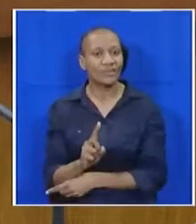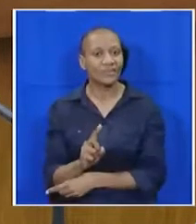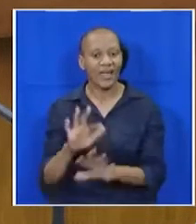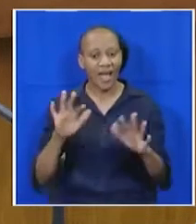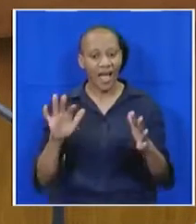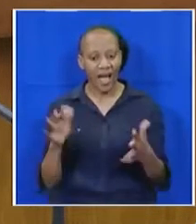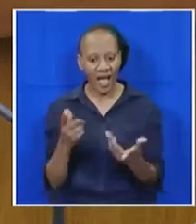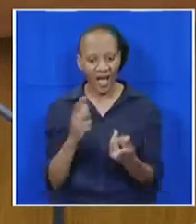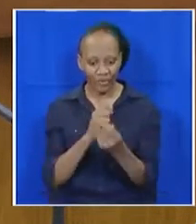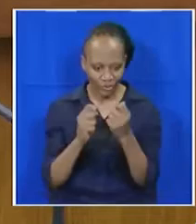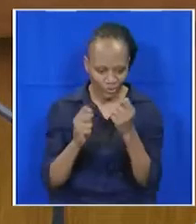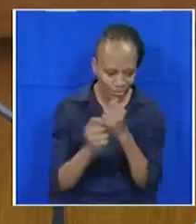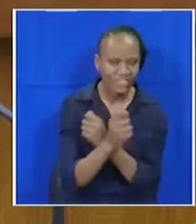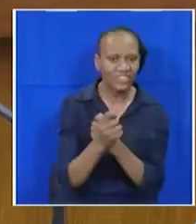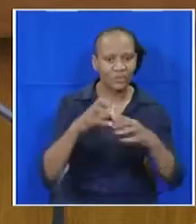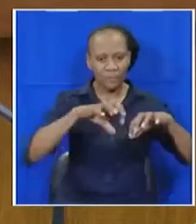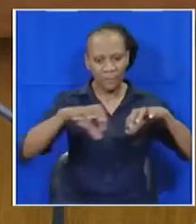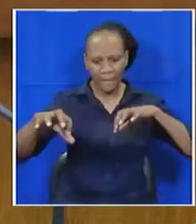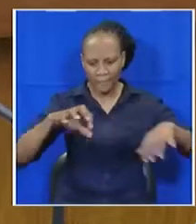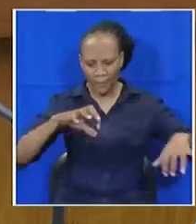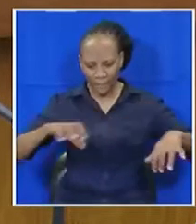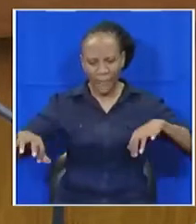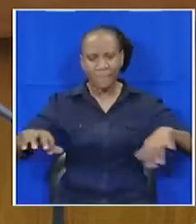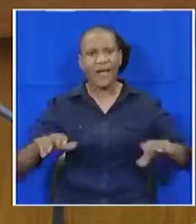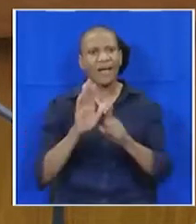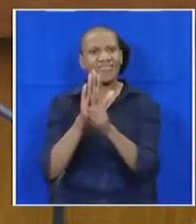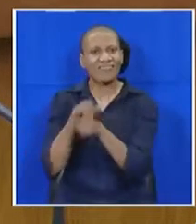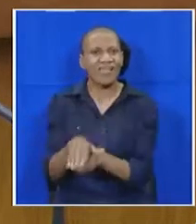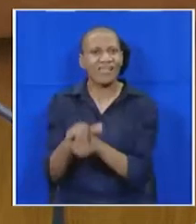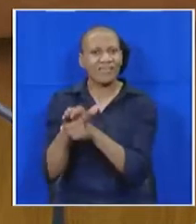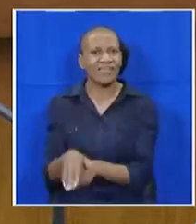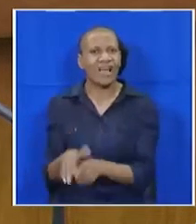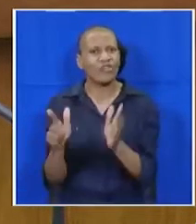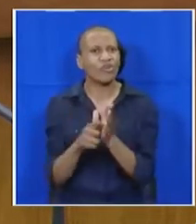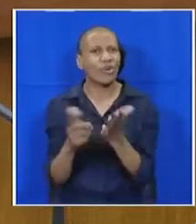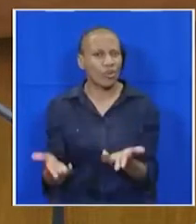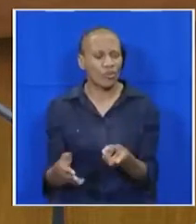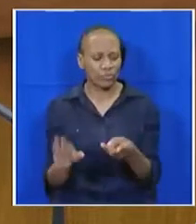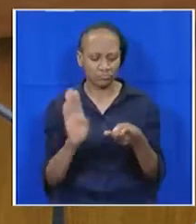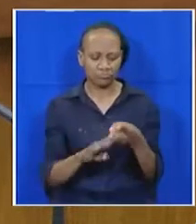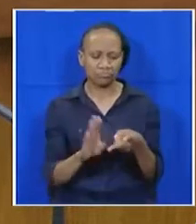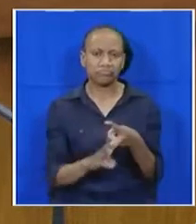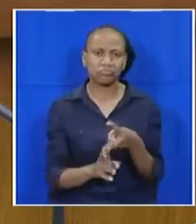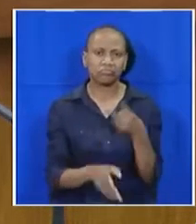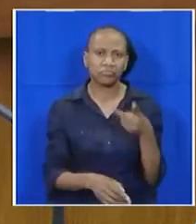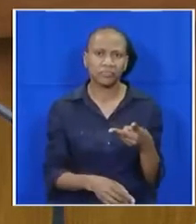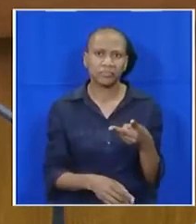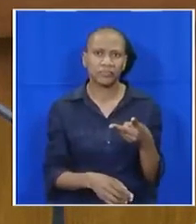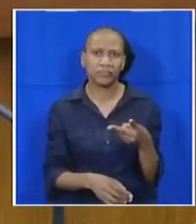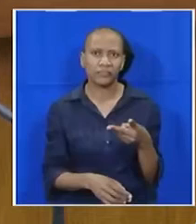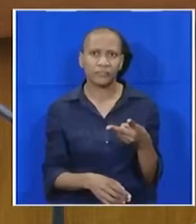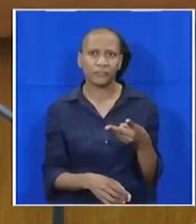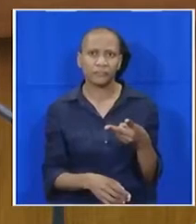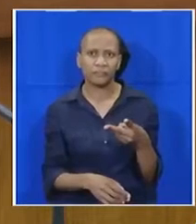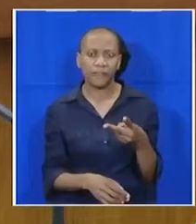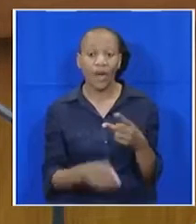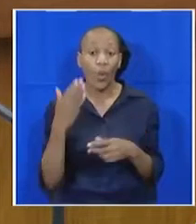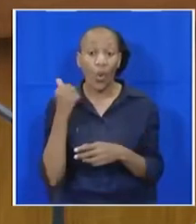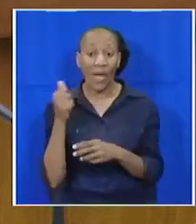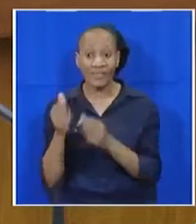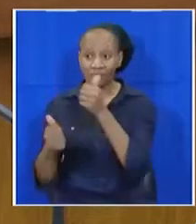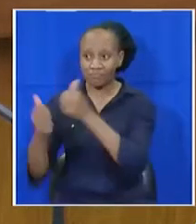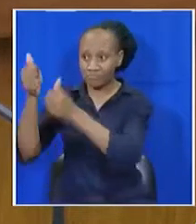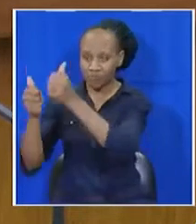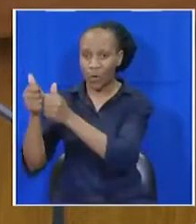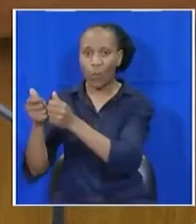the colonial tribal divisions, apartheid, artificial identity, and to this white supremacy.